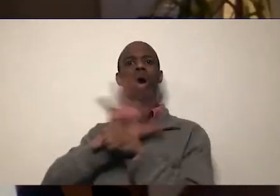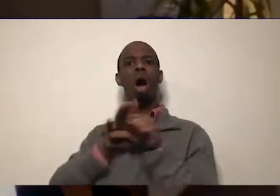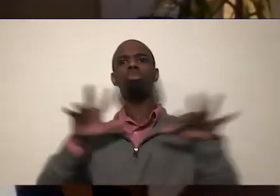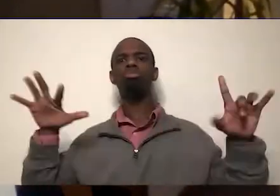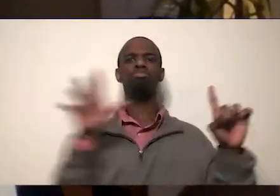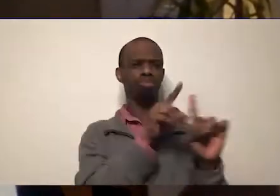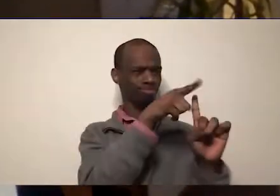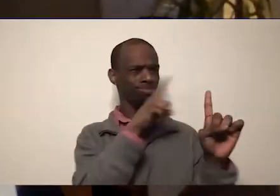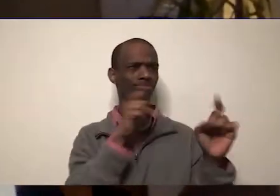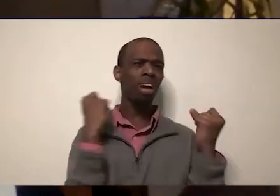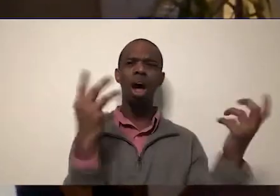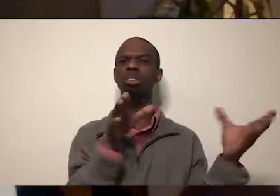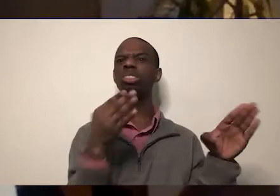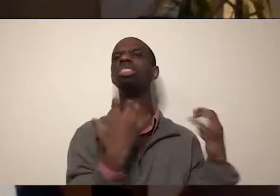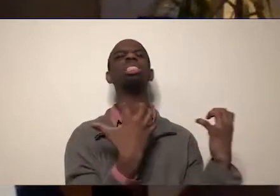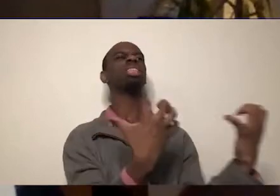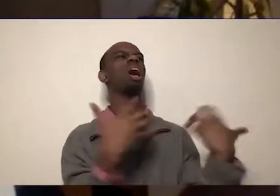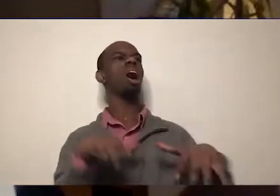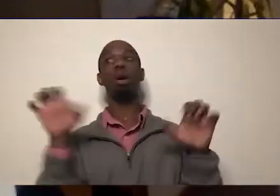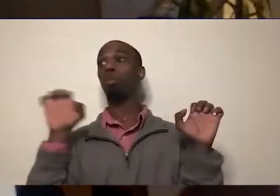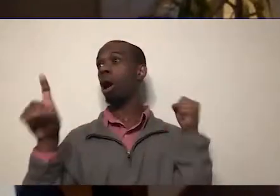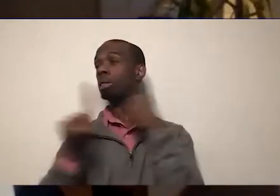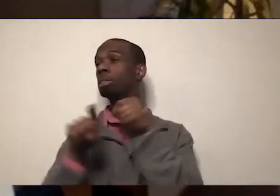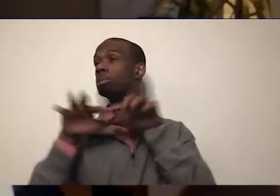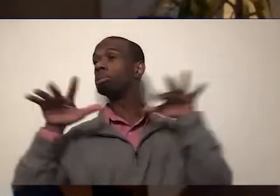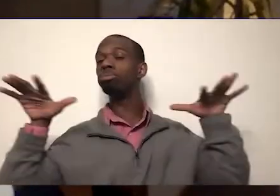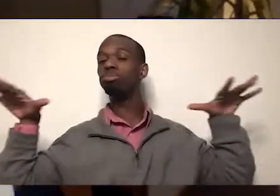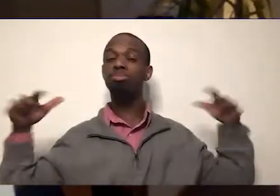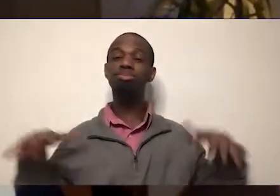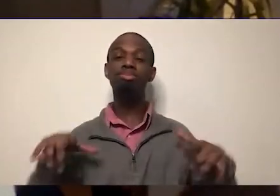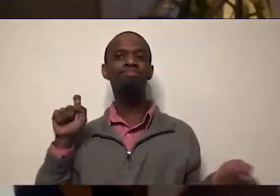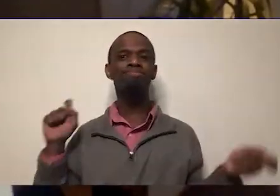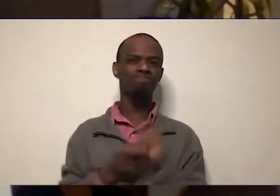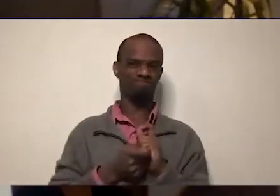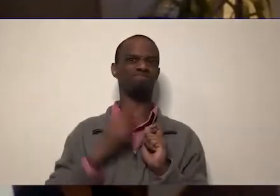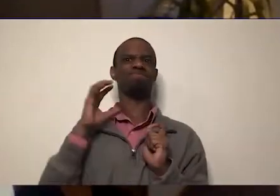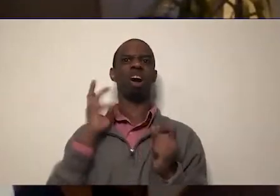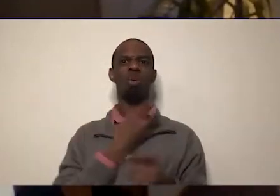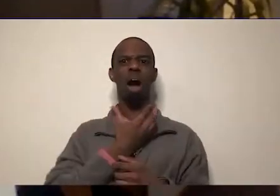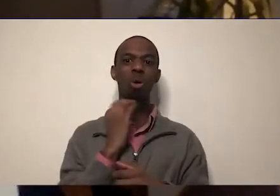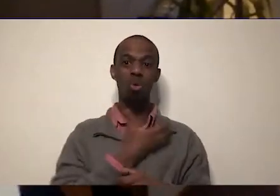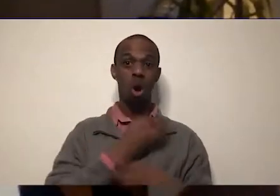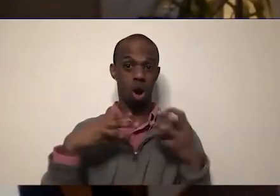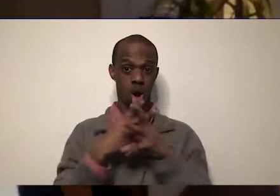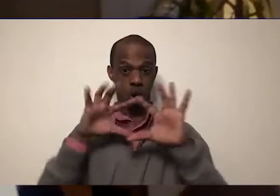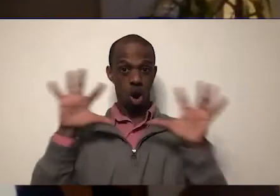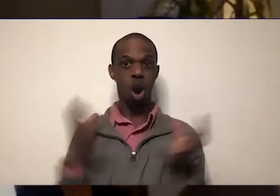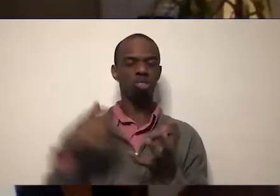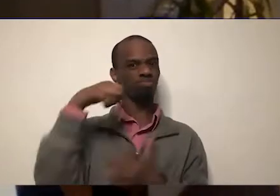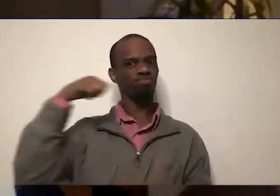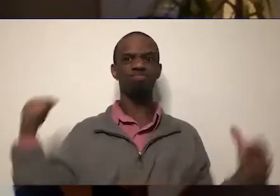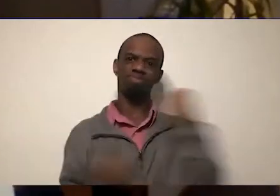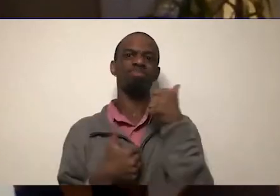Solnit, while COVID ravaged across the world, air pollution killed about 3 times as many people, deaths that